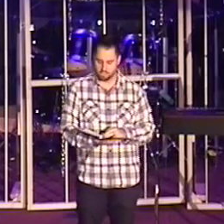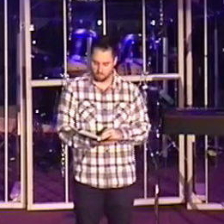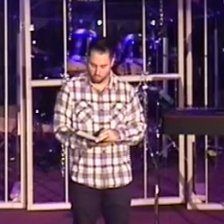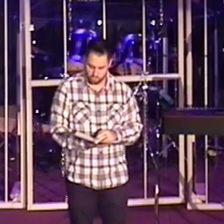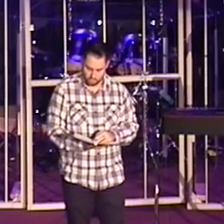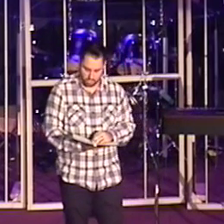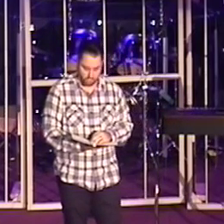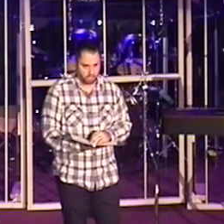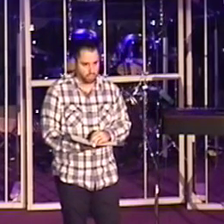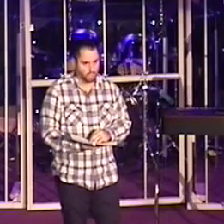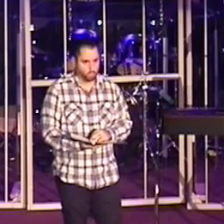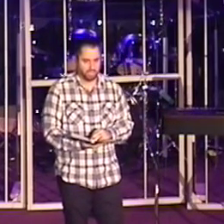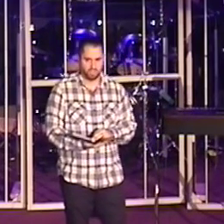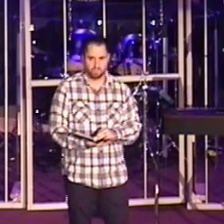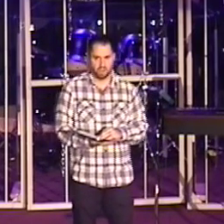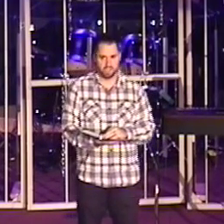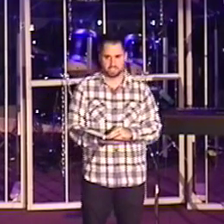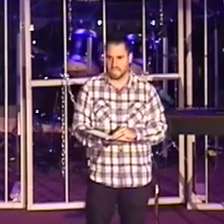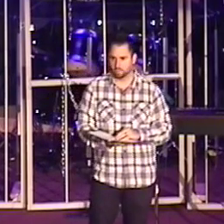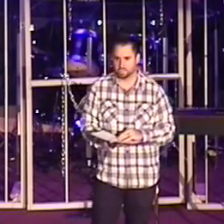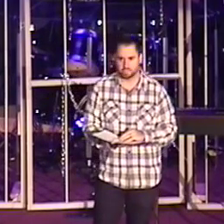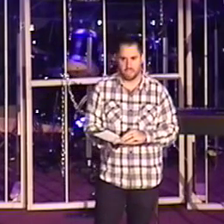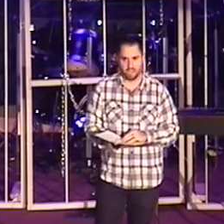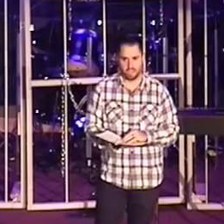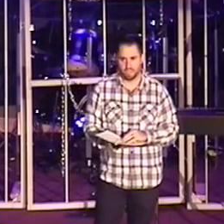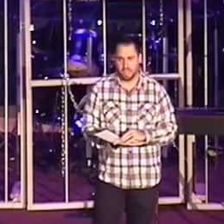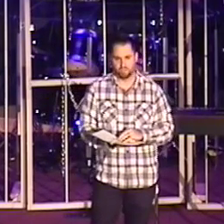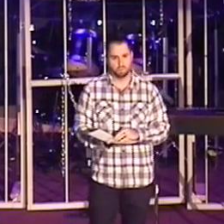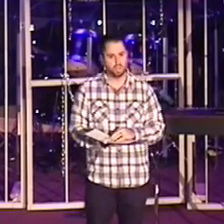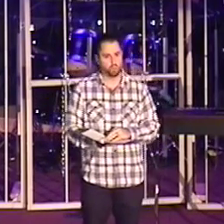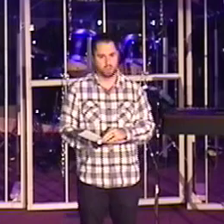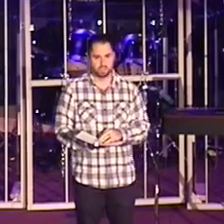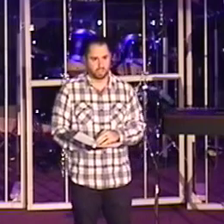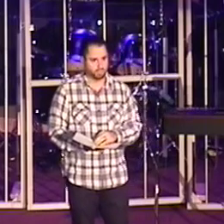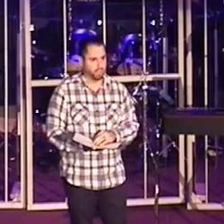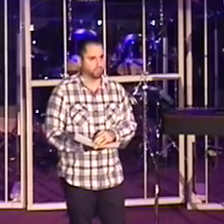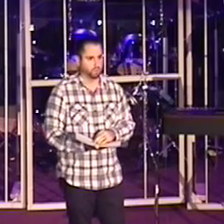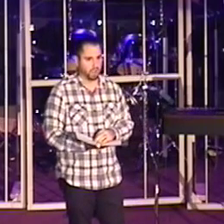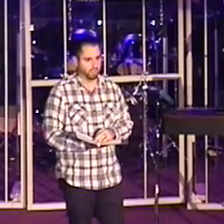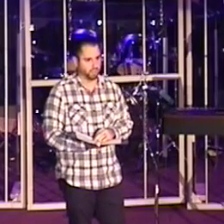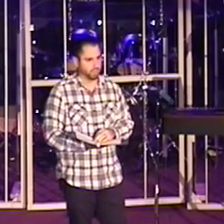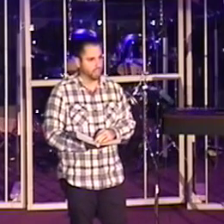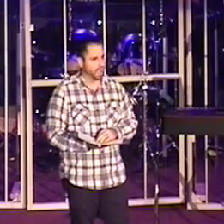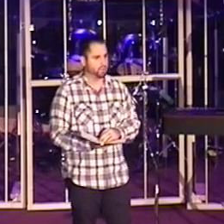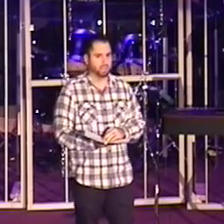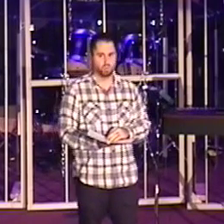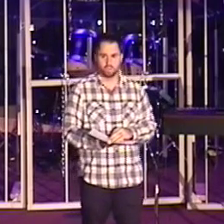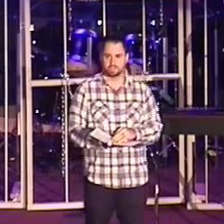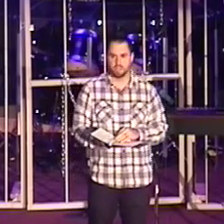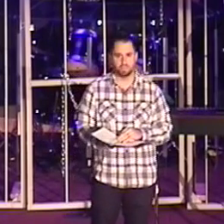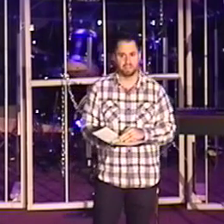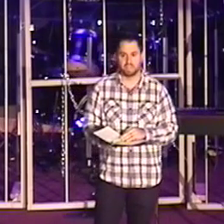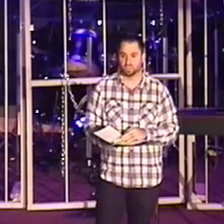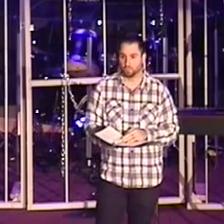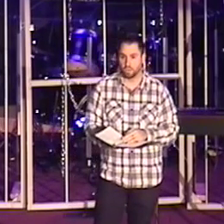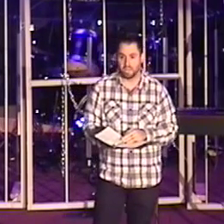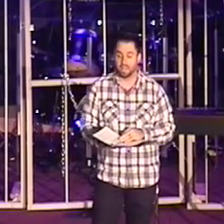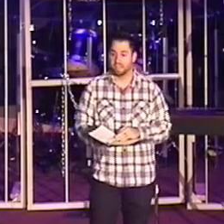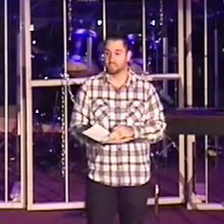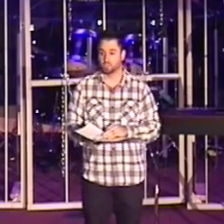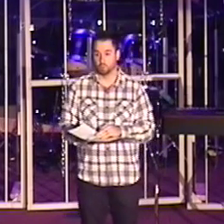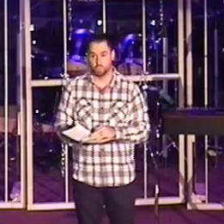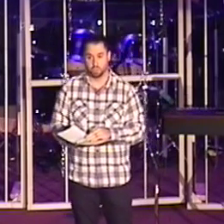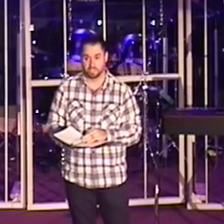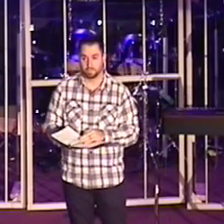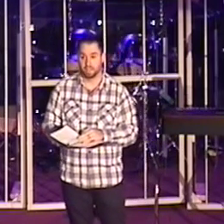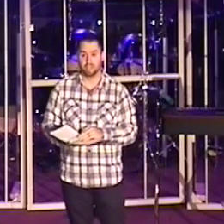to cause more destruction. We live in a very entitled society. Everybody wants something for nothing. Everybody wants something that is free,